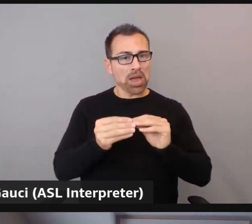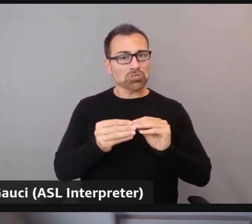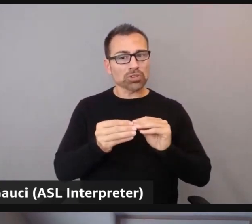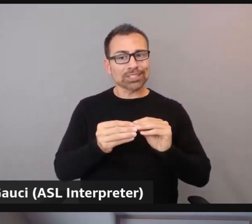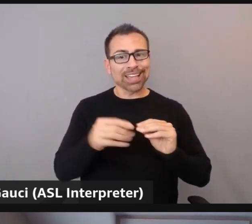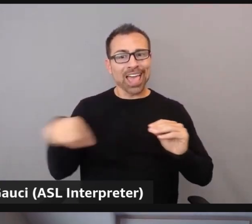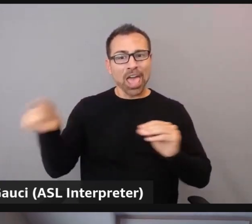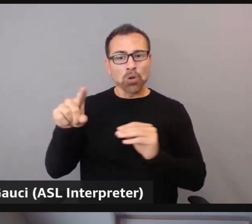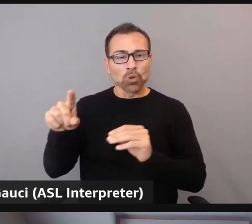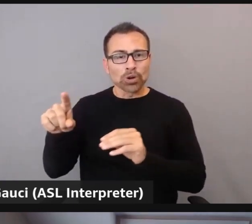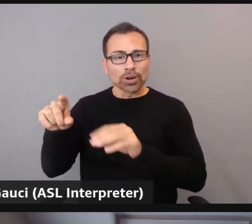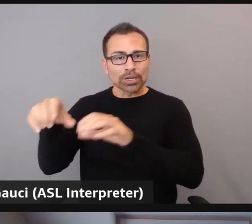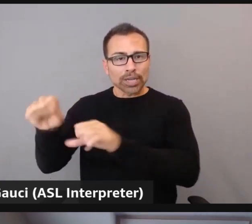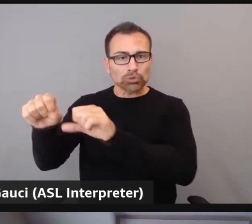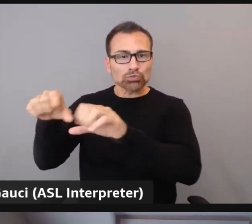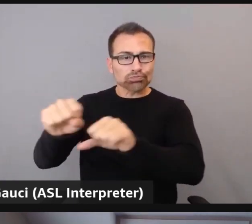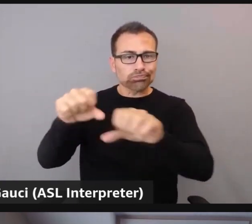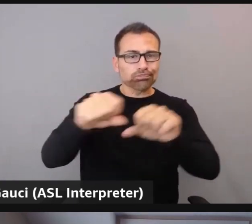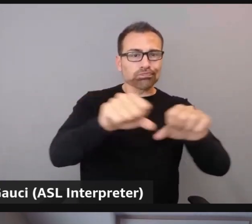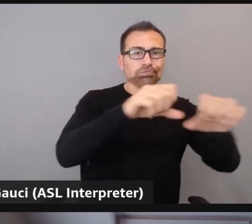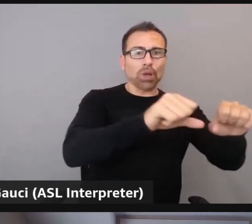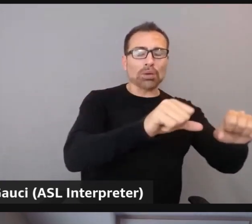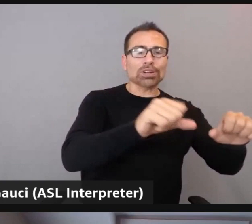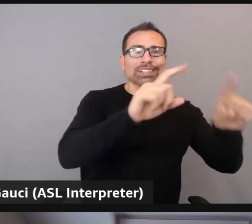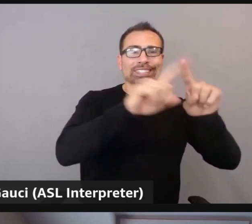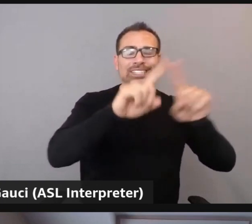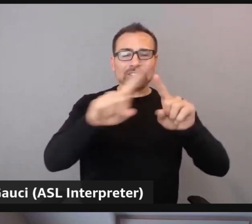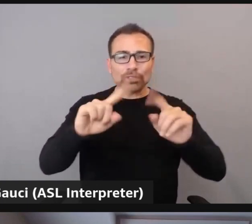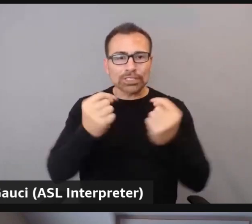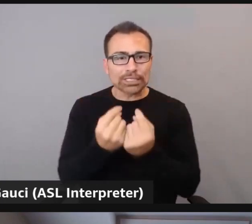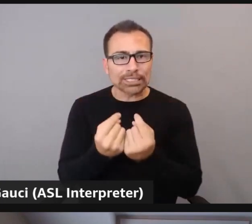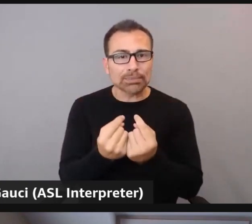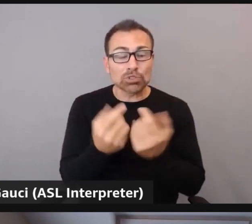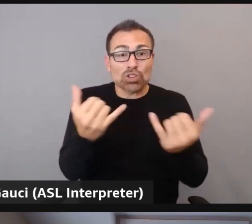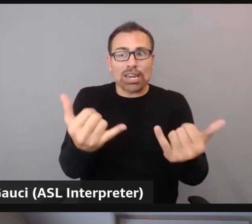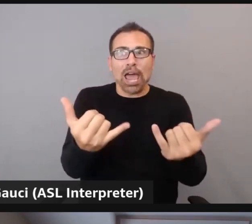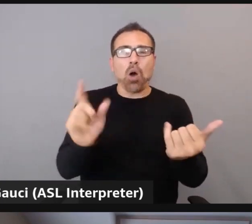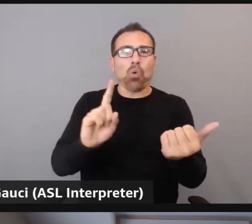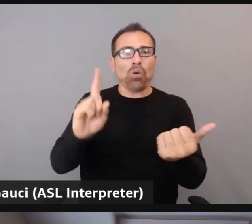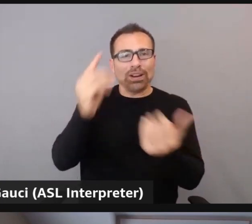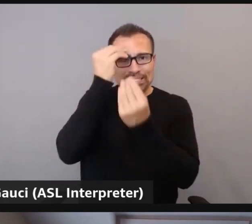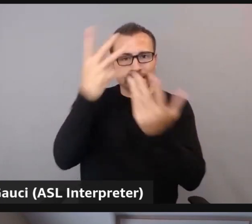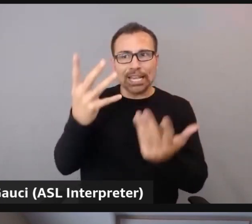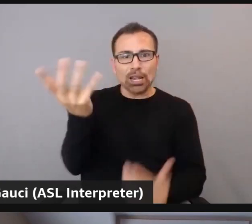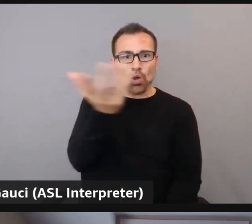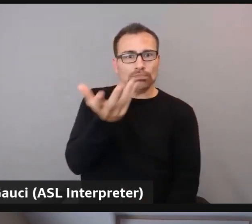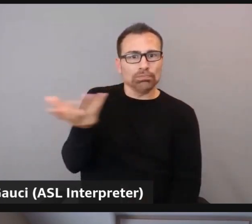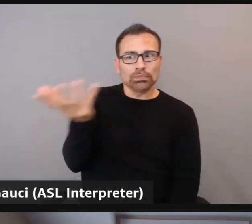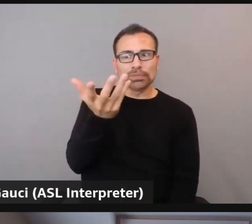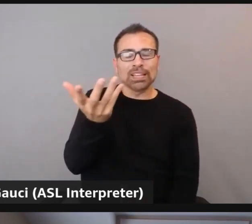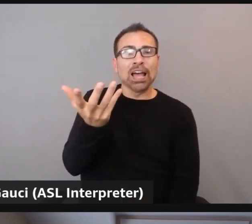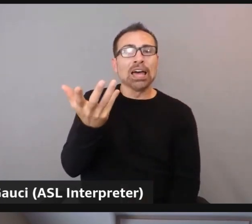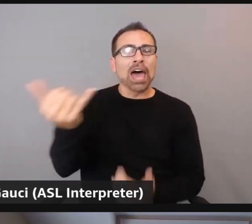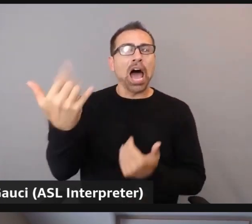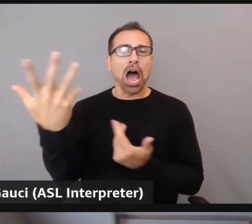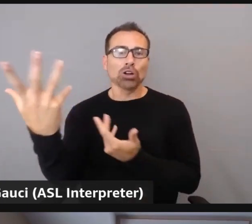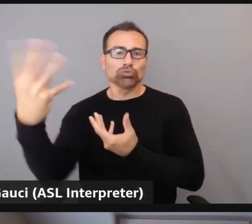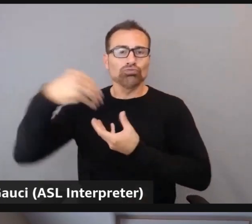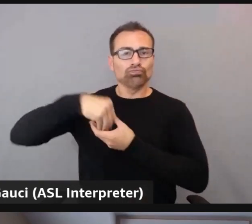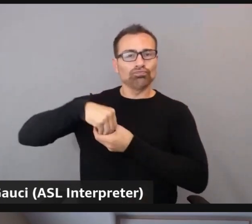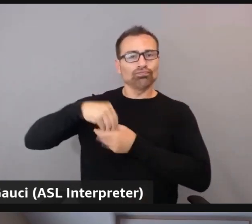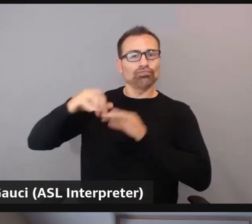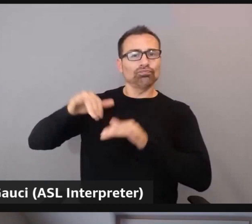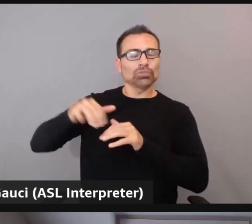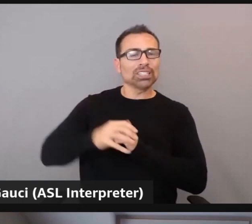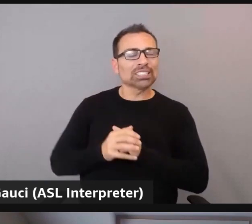down in these layers of where does the data exist, where does the ingestion of that data occur, and then what does the data need to look like on the output